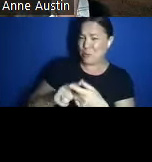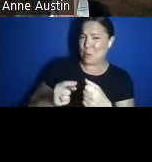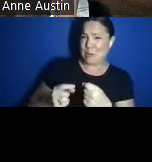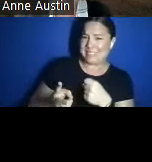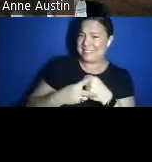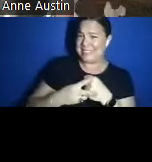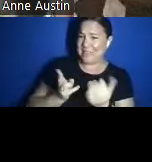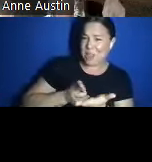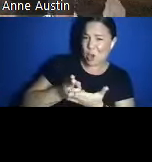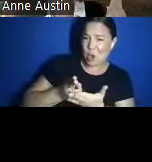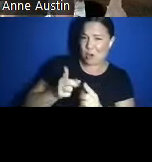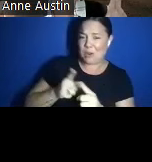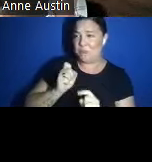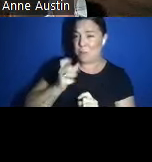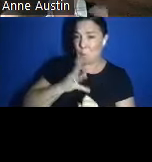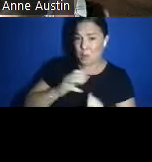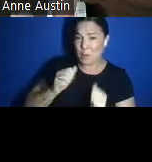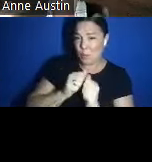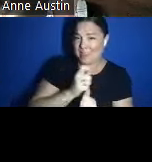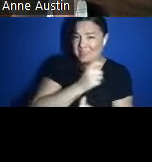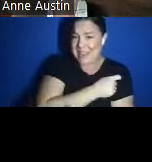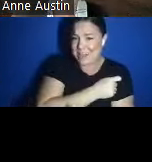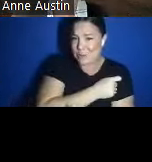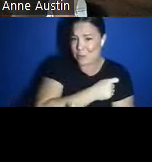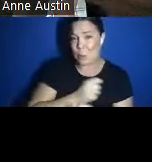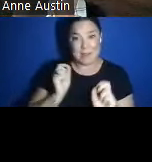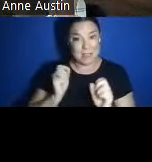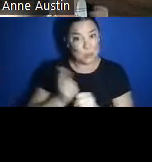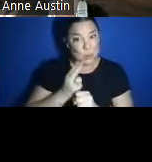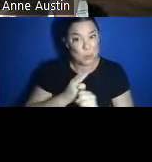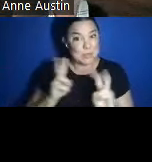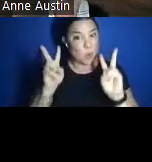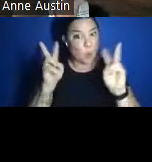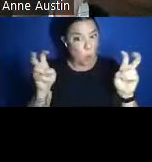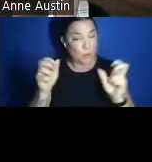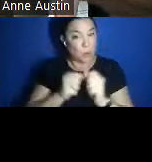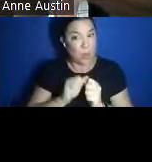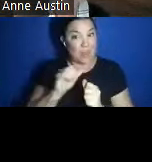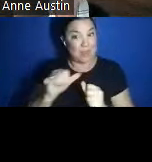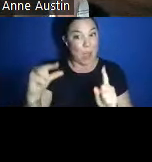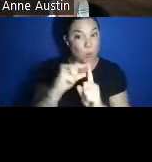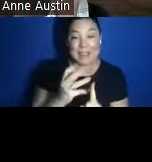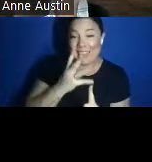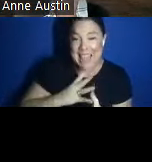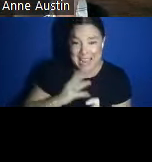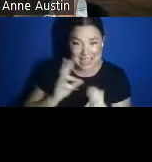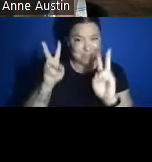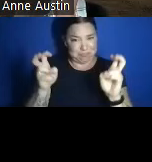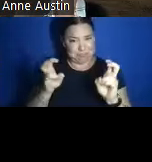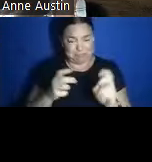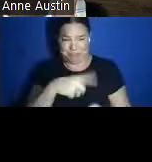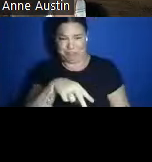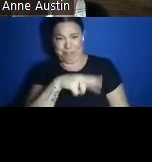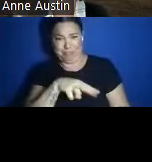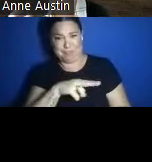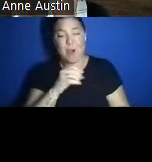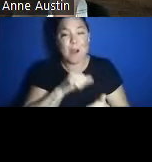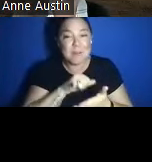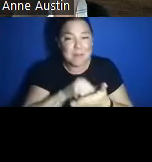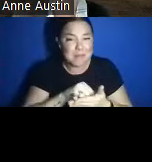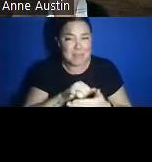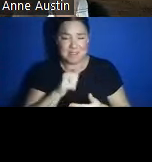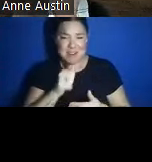ladies, and then even uses sarcasm quotes around ladies to imply that clearly they could not be of ladies of